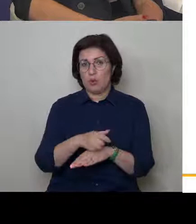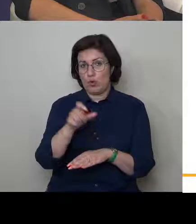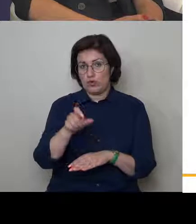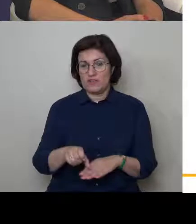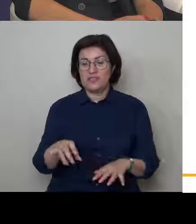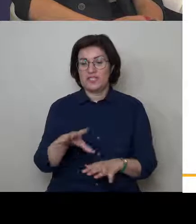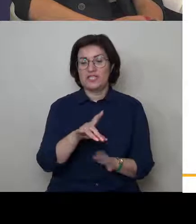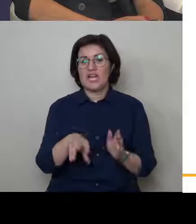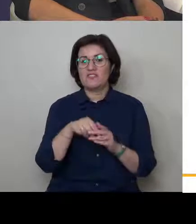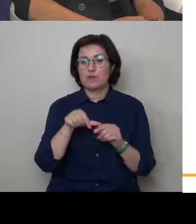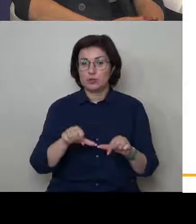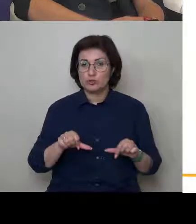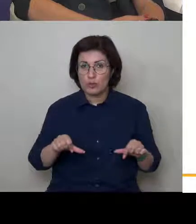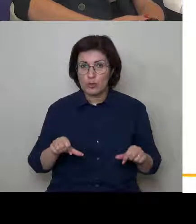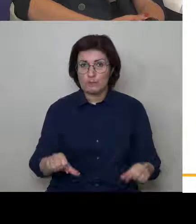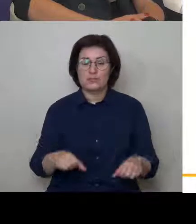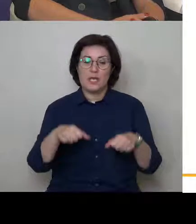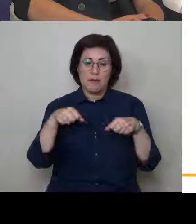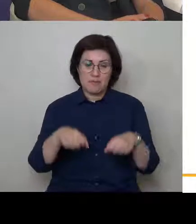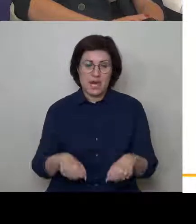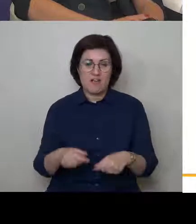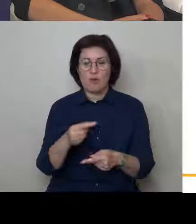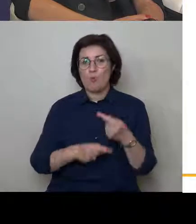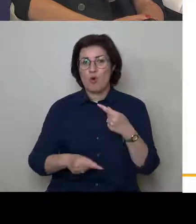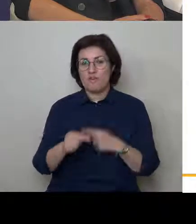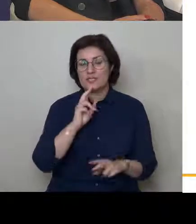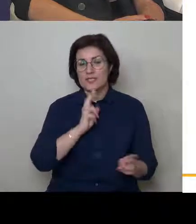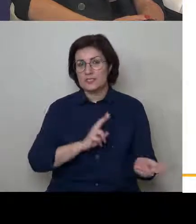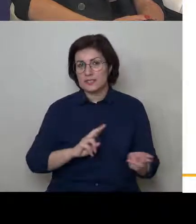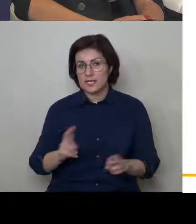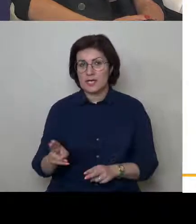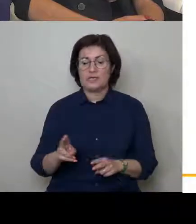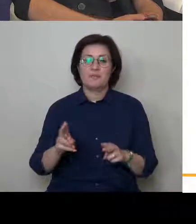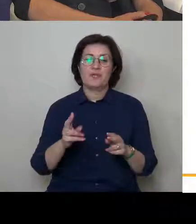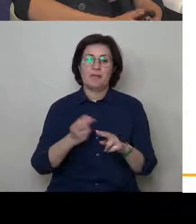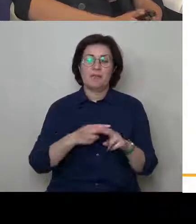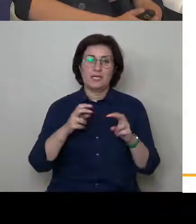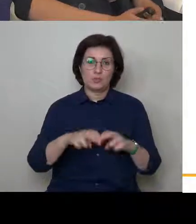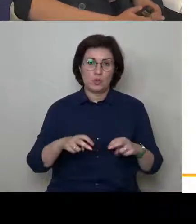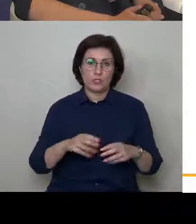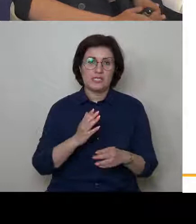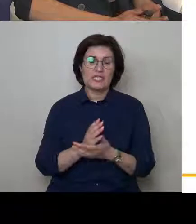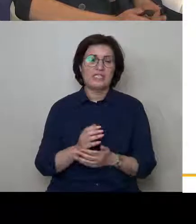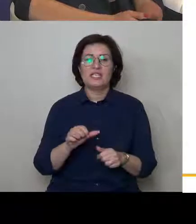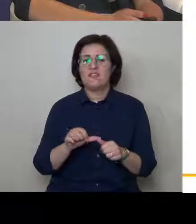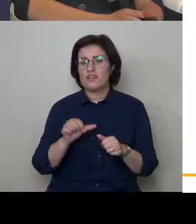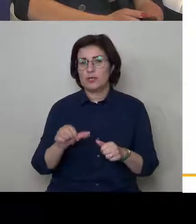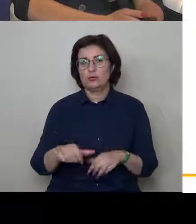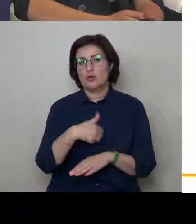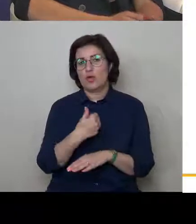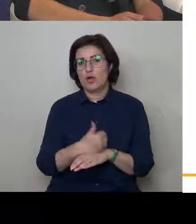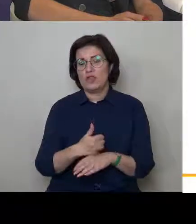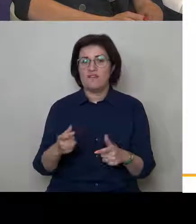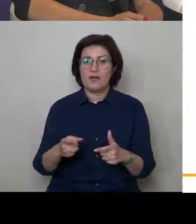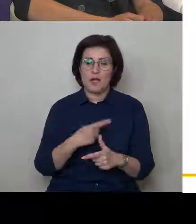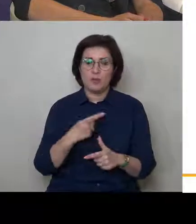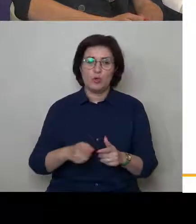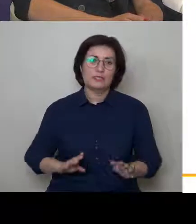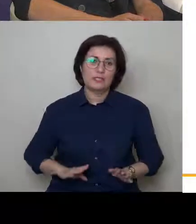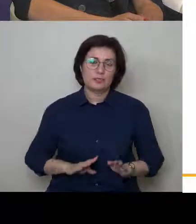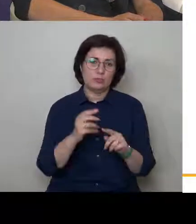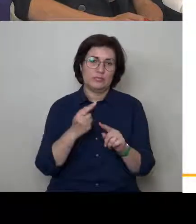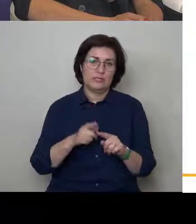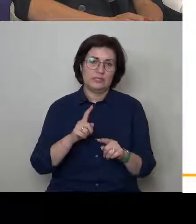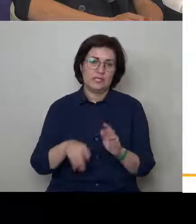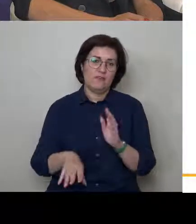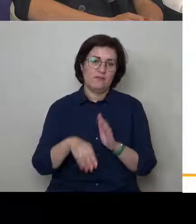chairpersons should sign it, while the territorial election commissions, the right of sending it back or dismissing it is only awarded